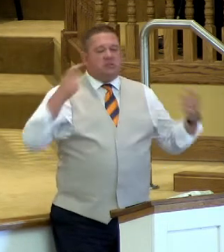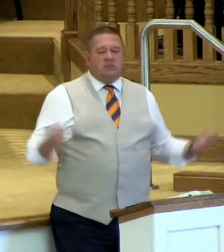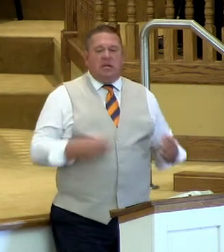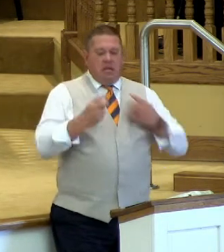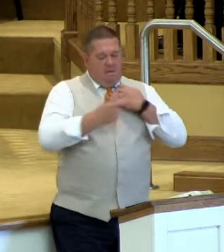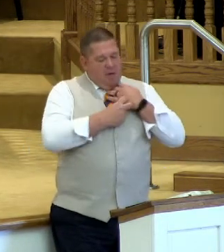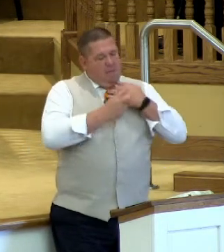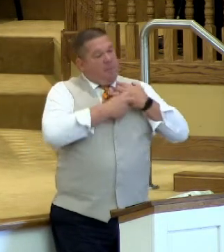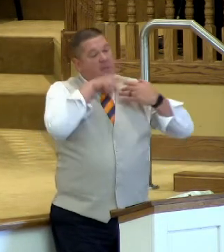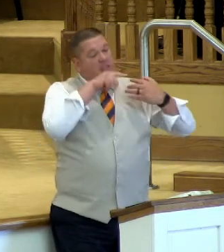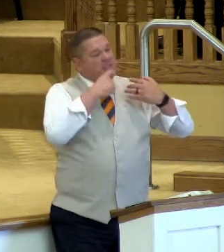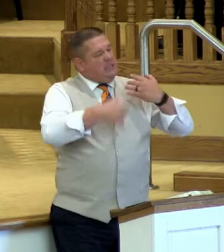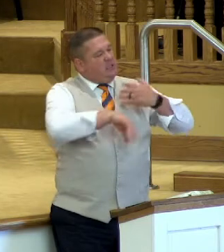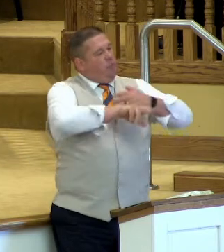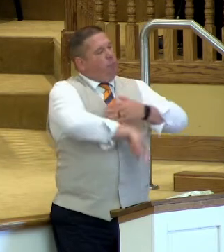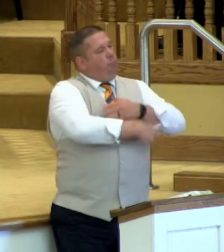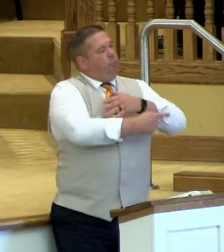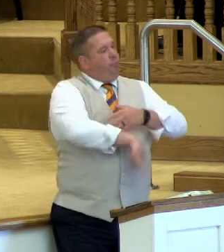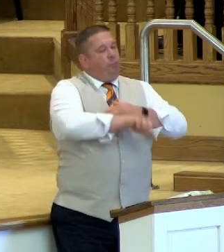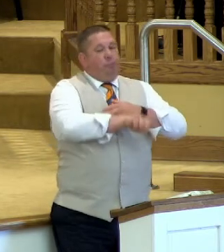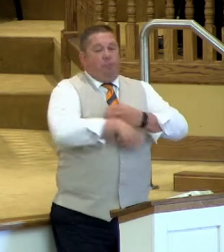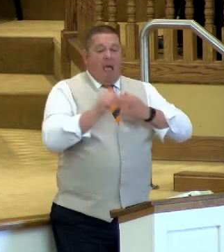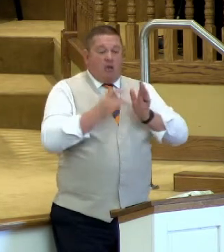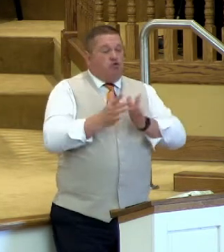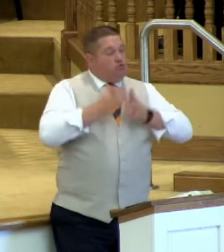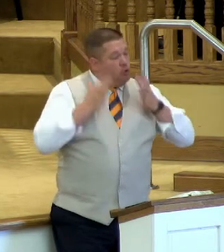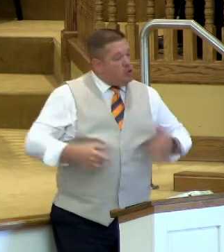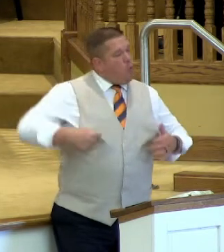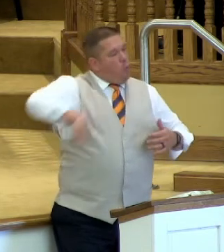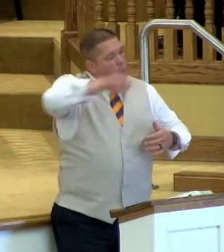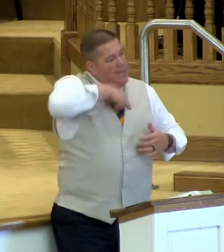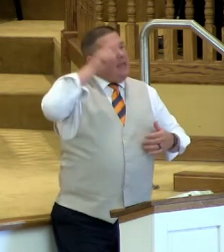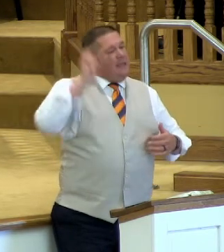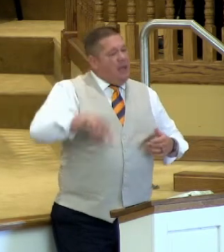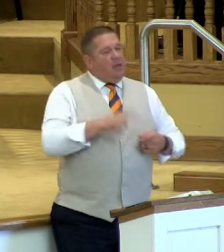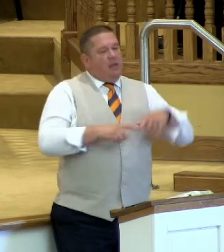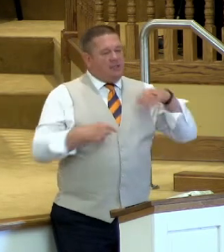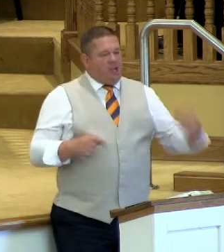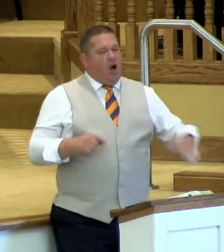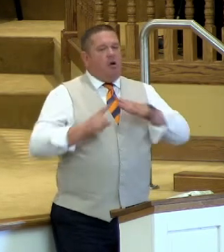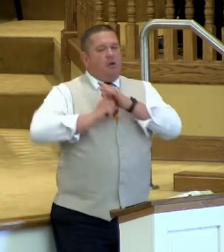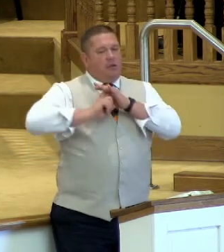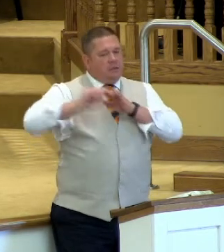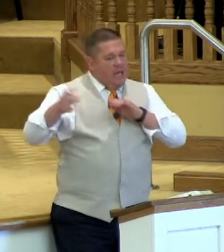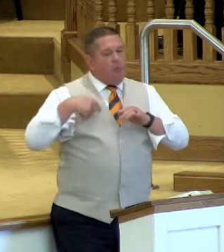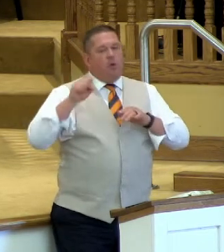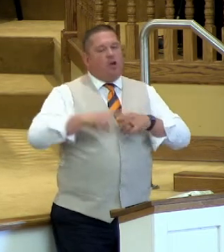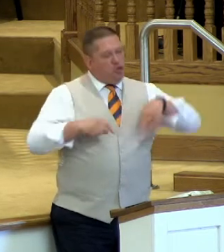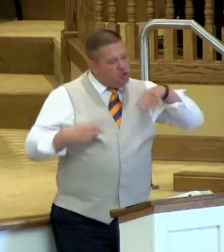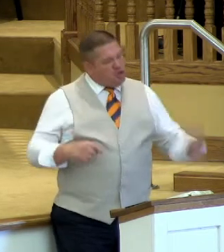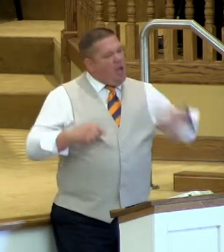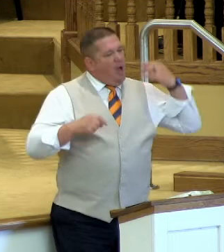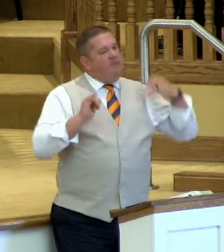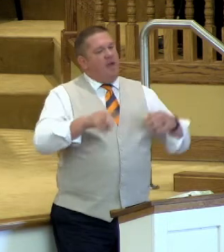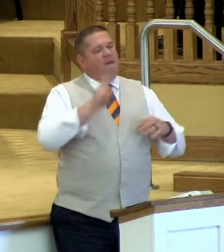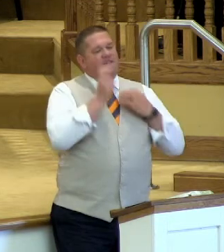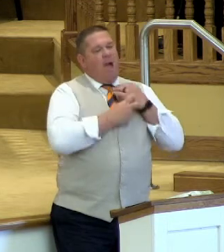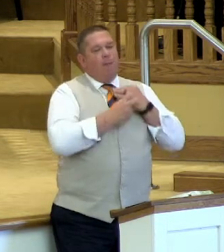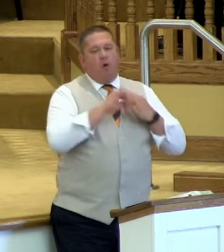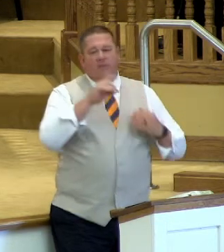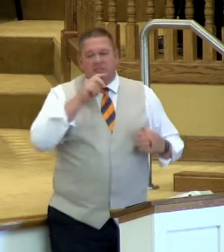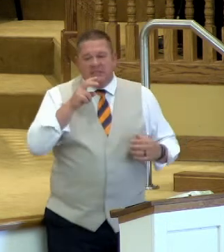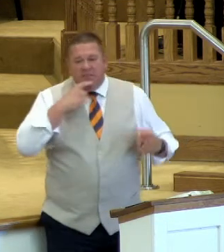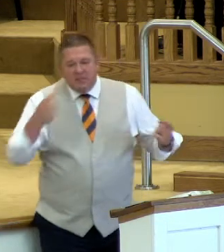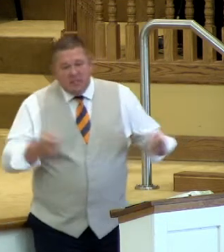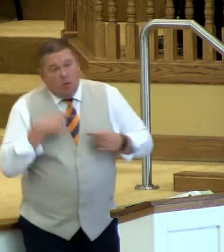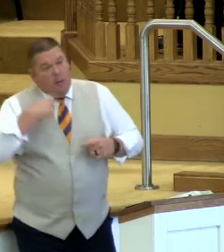bondage of the viper of sin. As Christians, we need to escape. We need to shake off the viper of